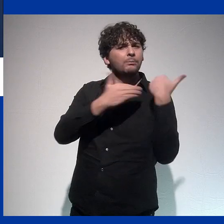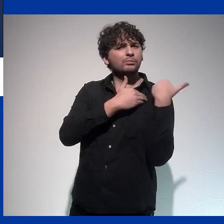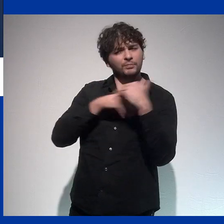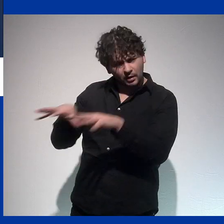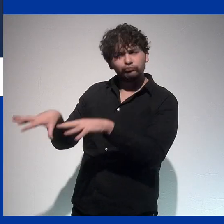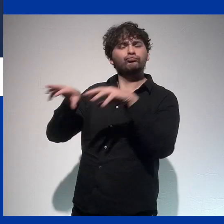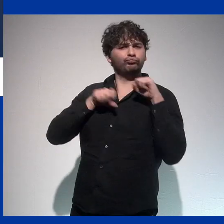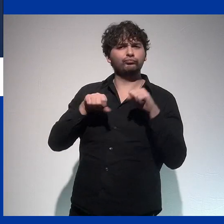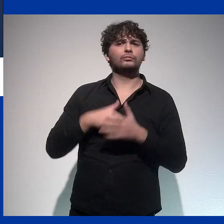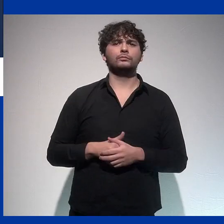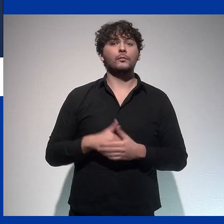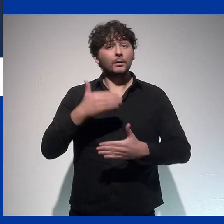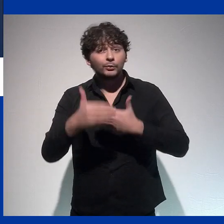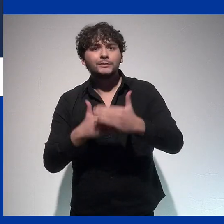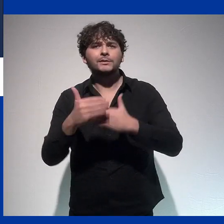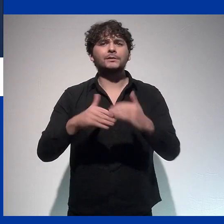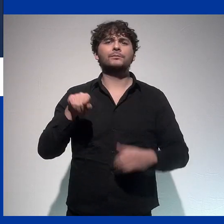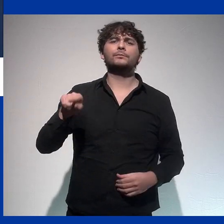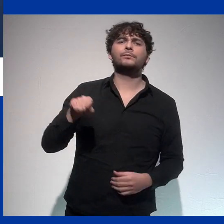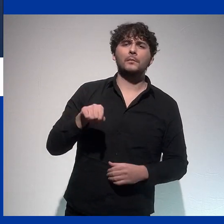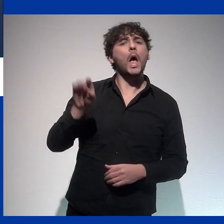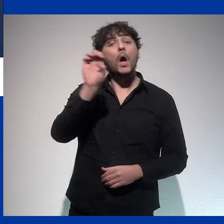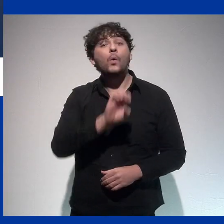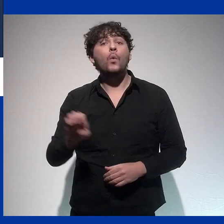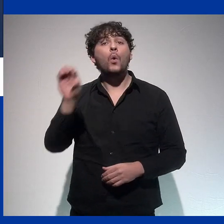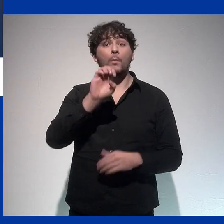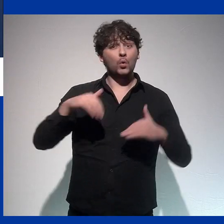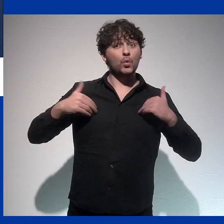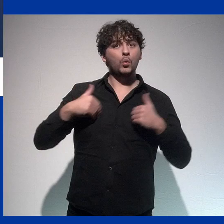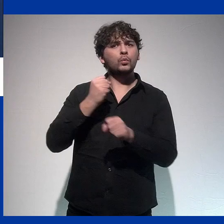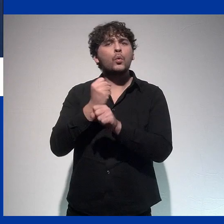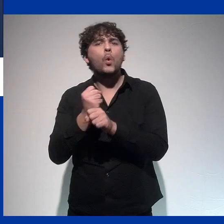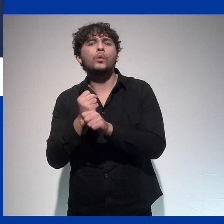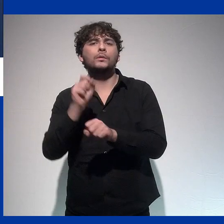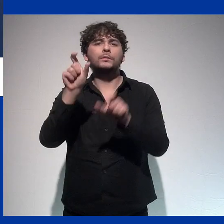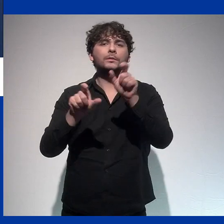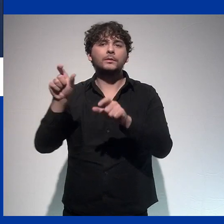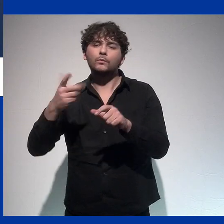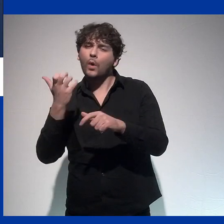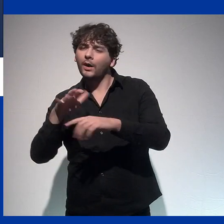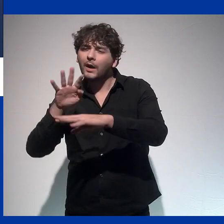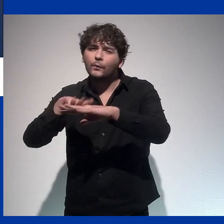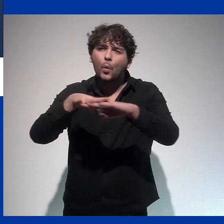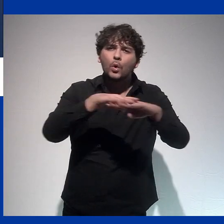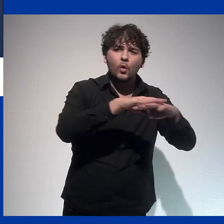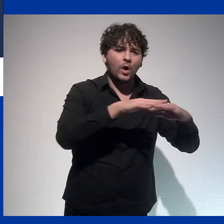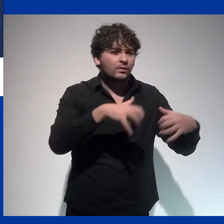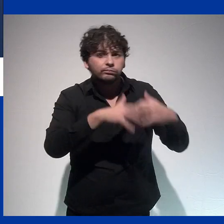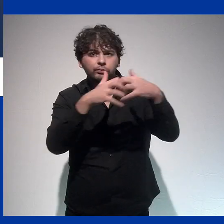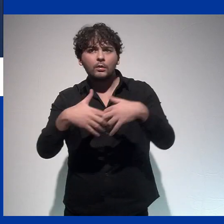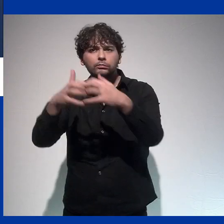in particular, make the first steps to establish a network for youth work development